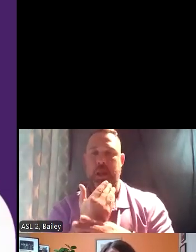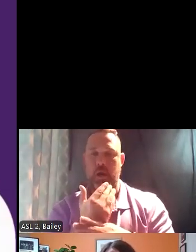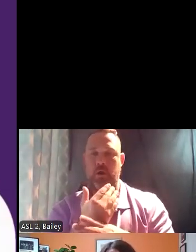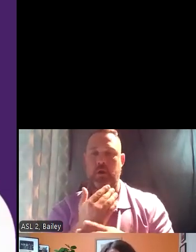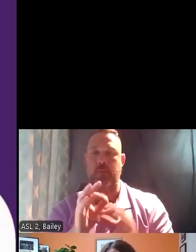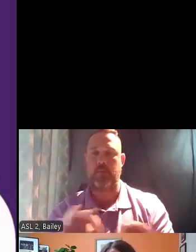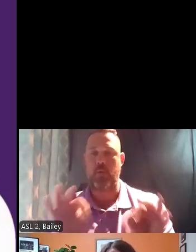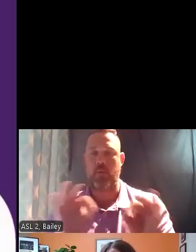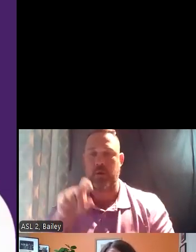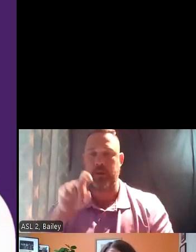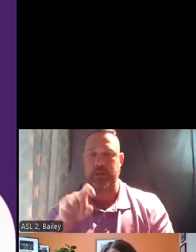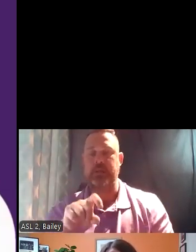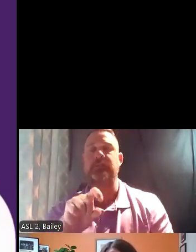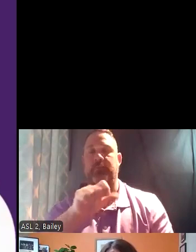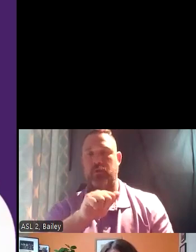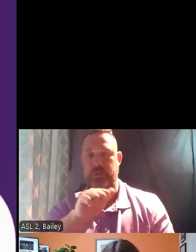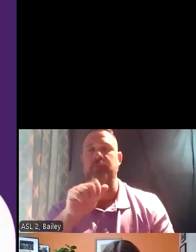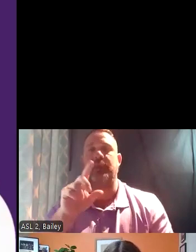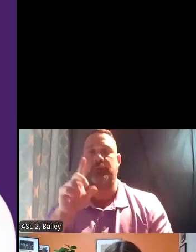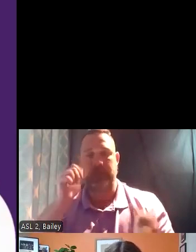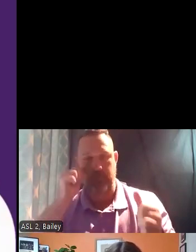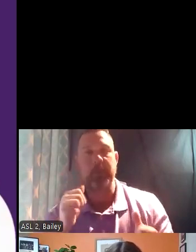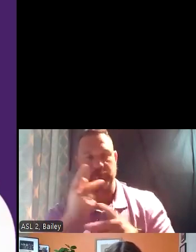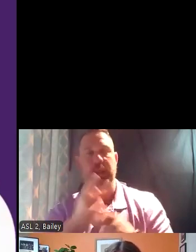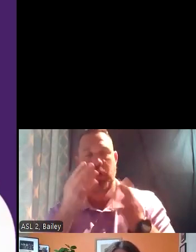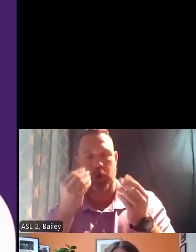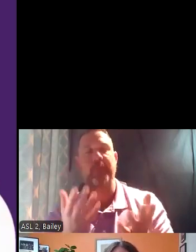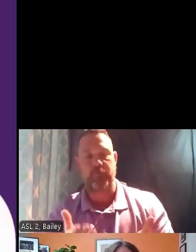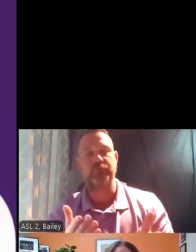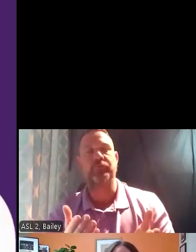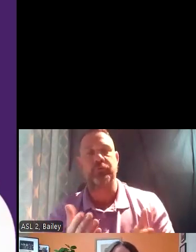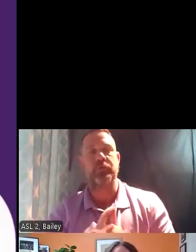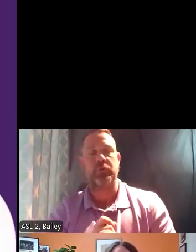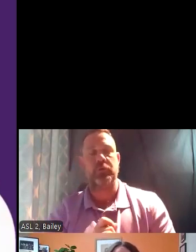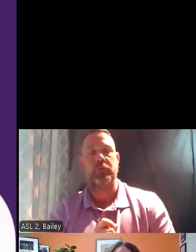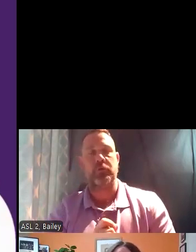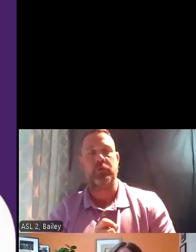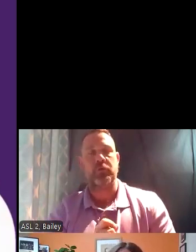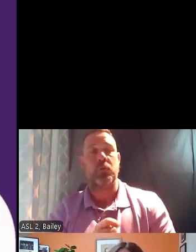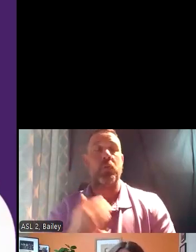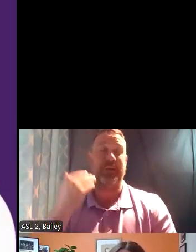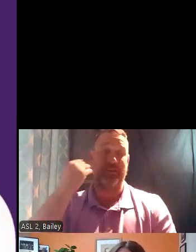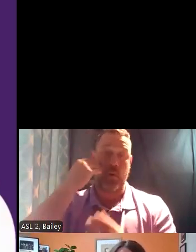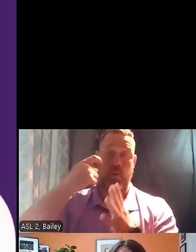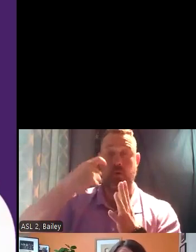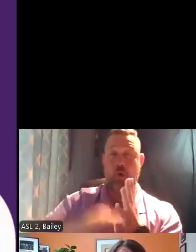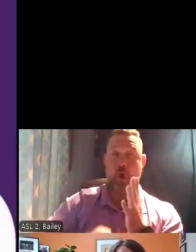of Alzheimer's and dementia caregivers. And we know that the